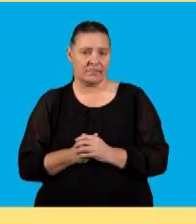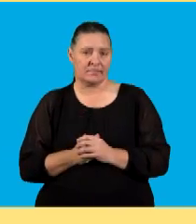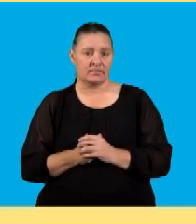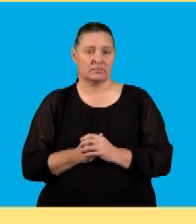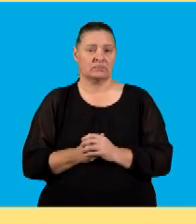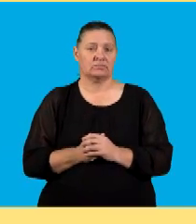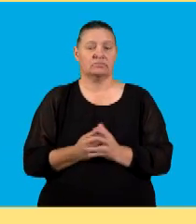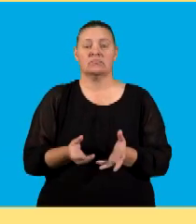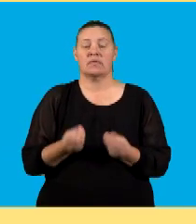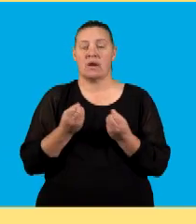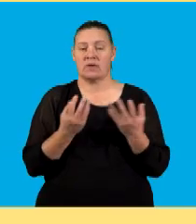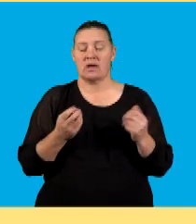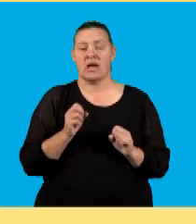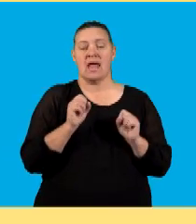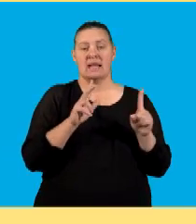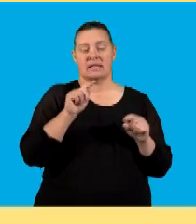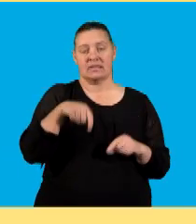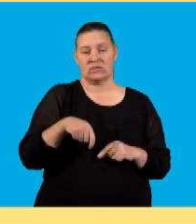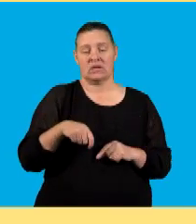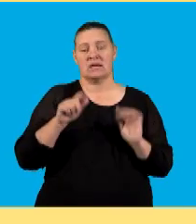12. You should be getting